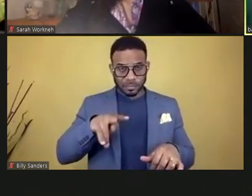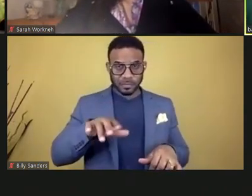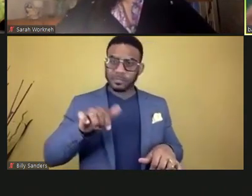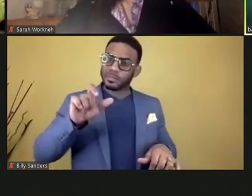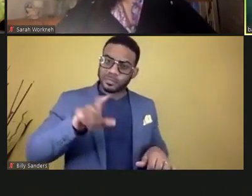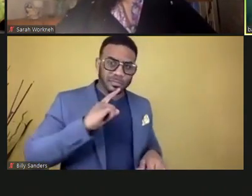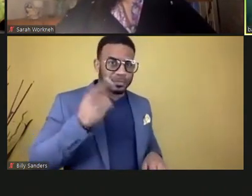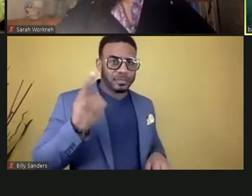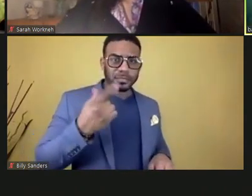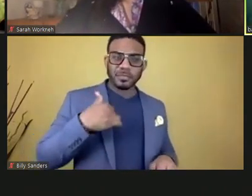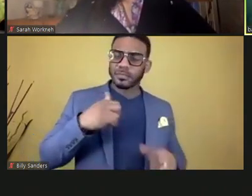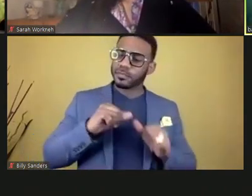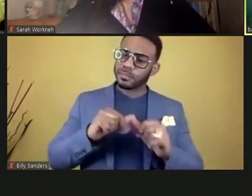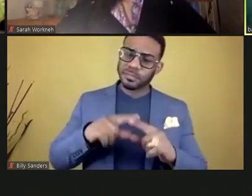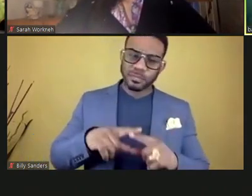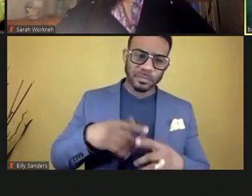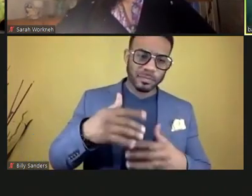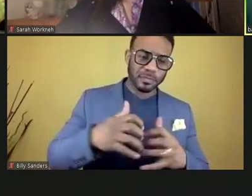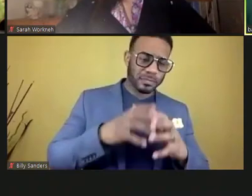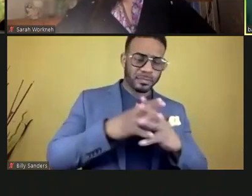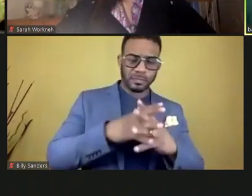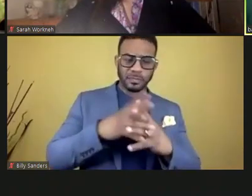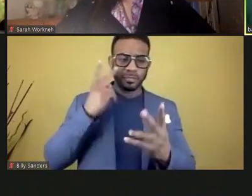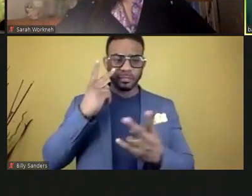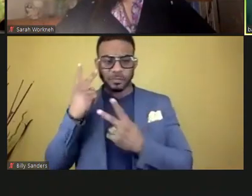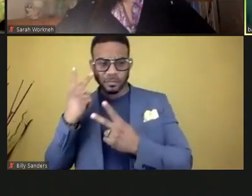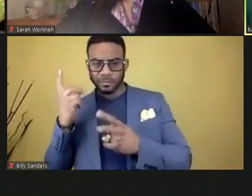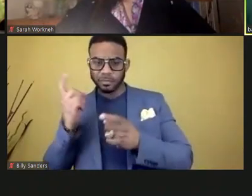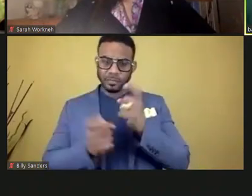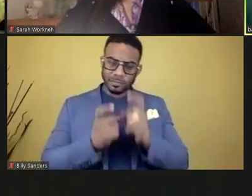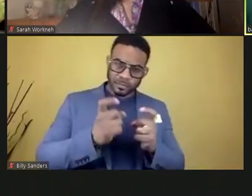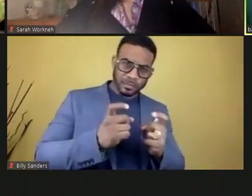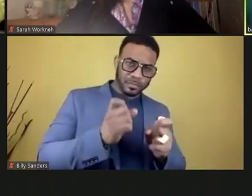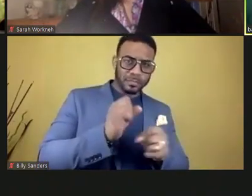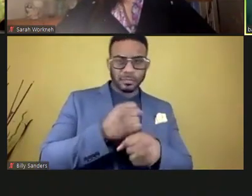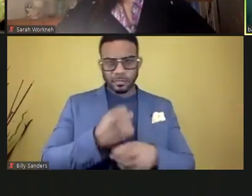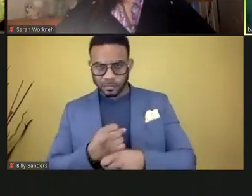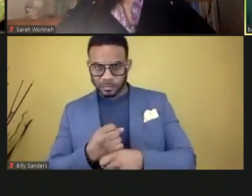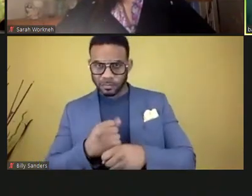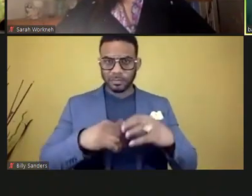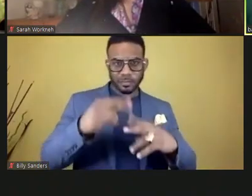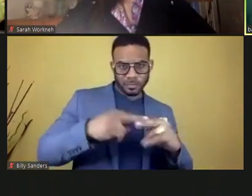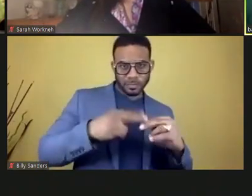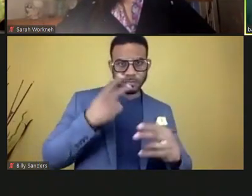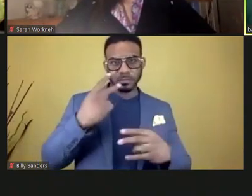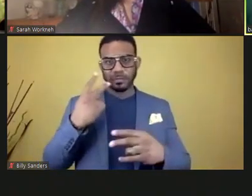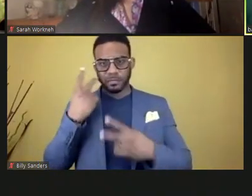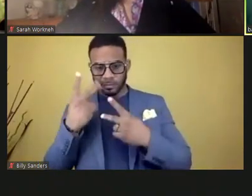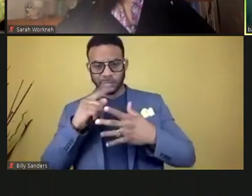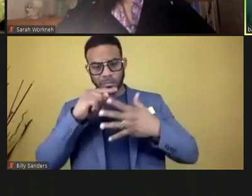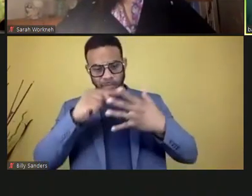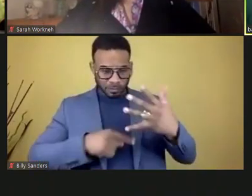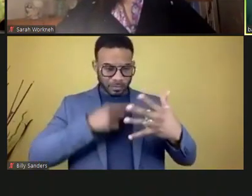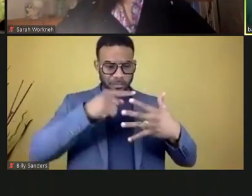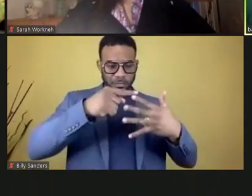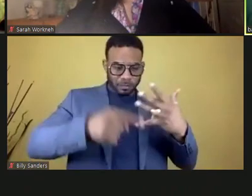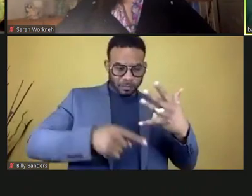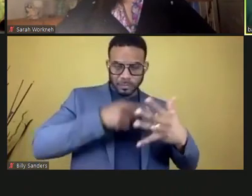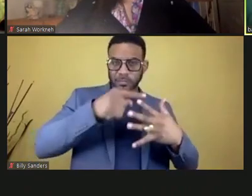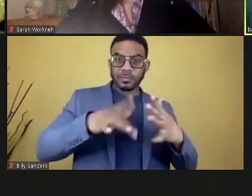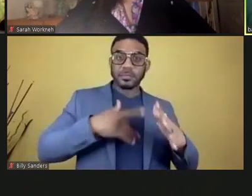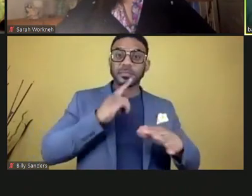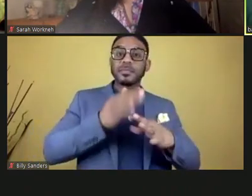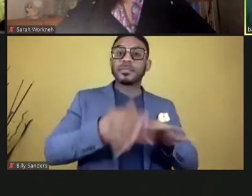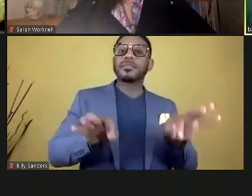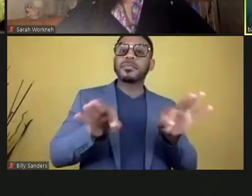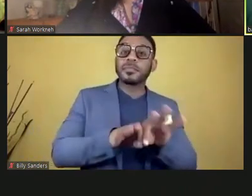be something that we continue to like build, reflect, revise, create, build, reflect, revise, create. And feelings are important.